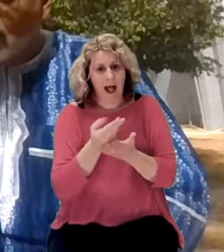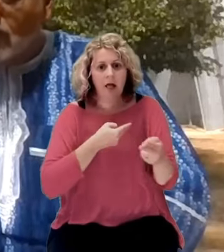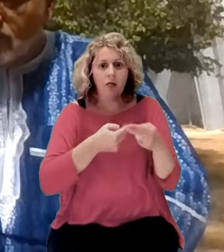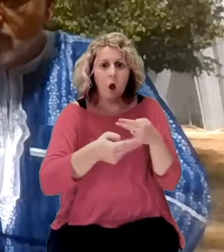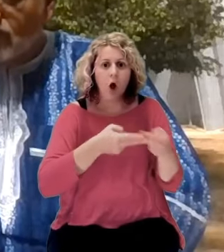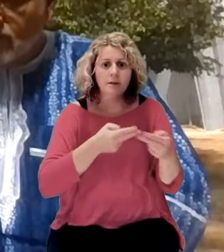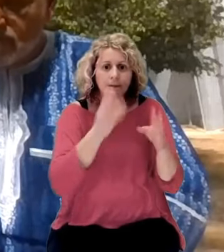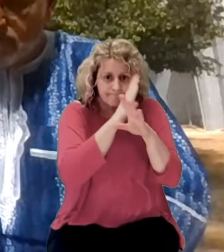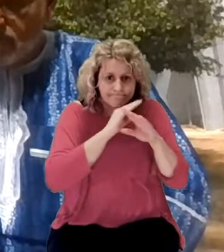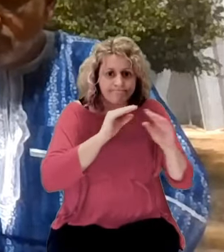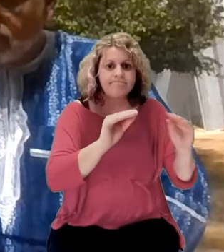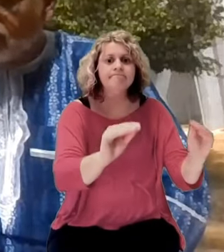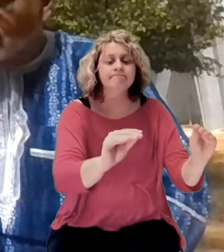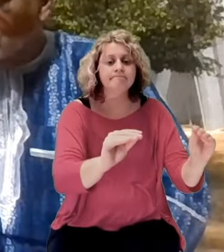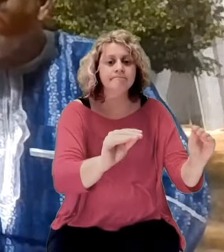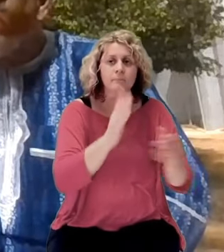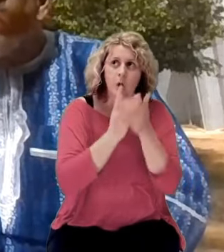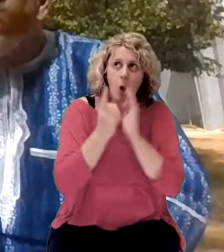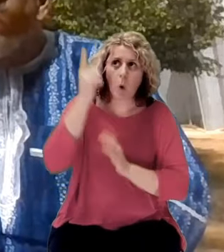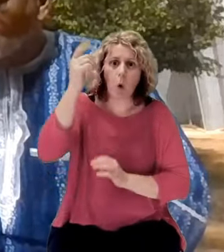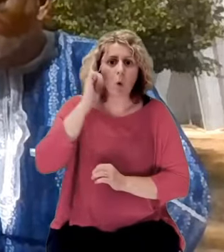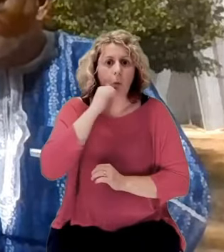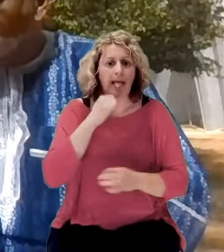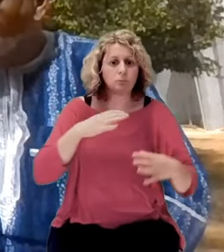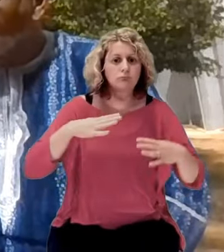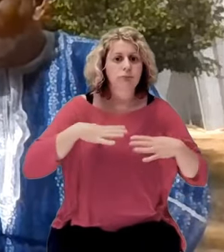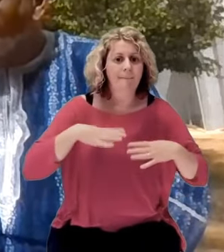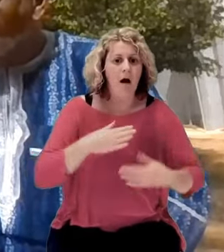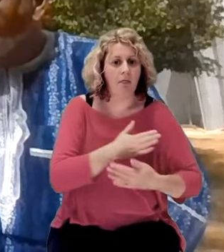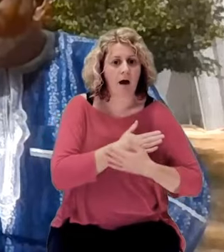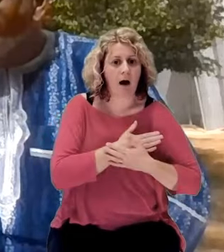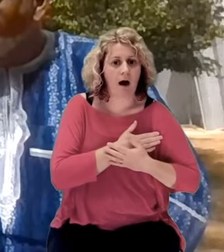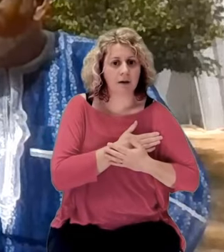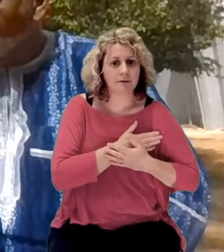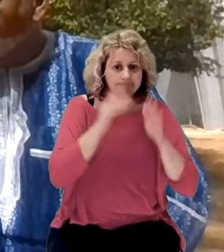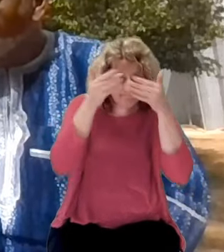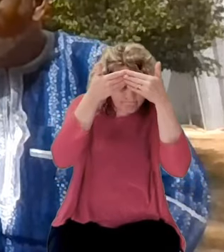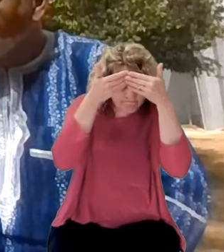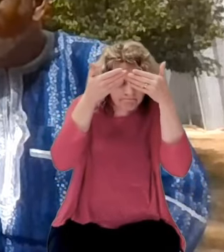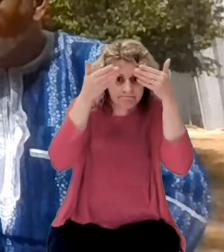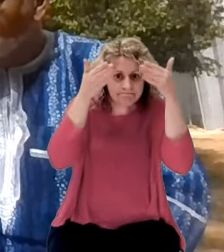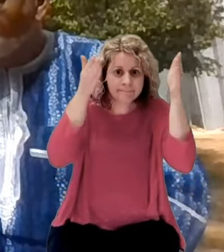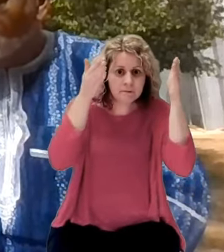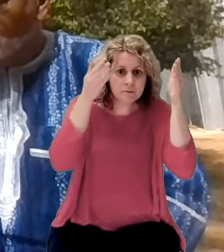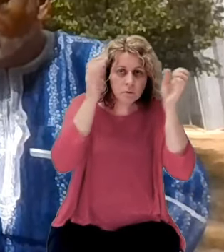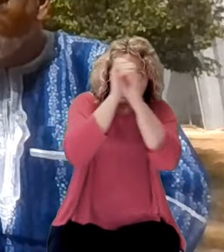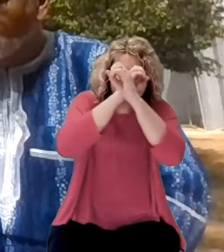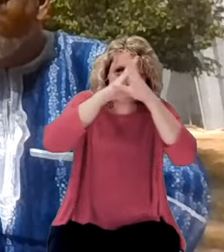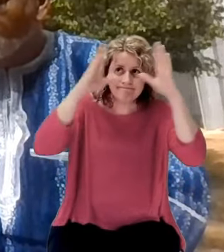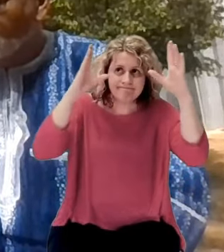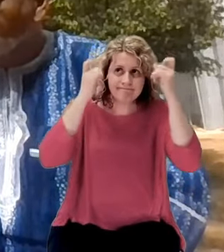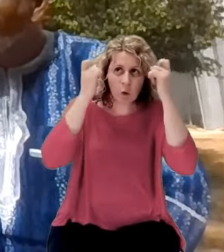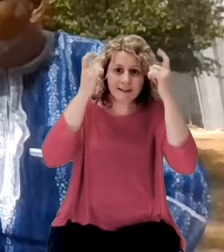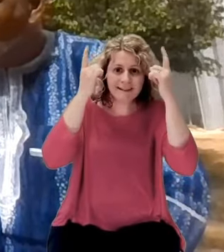grow to the level of sharing the gospel with them, and so that God will prepare their hearts